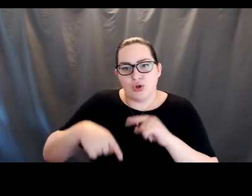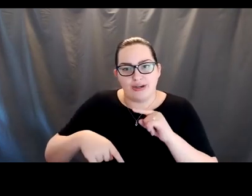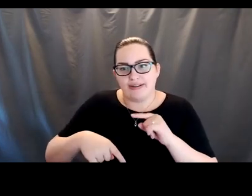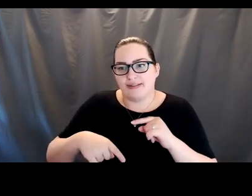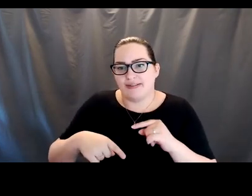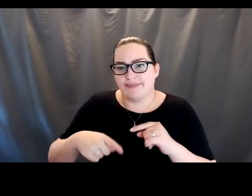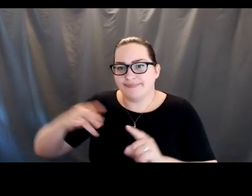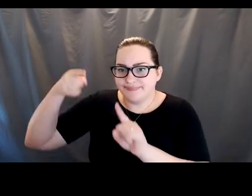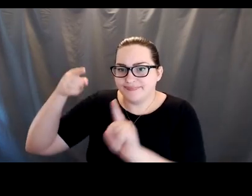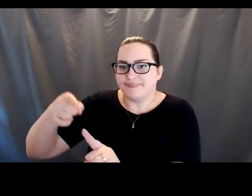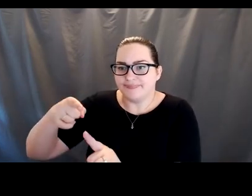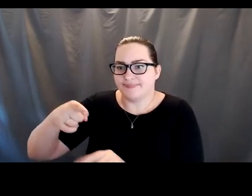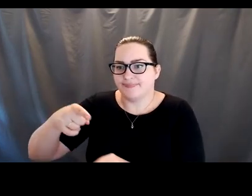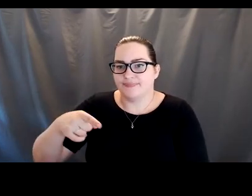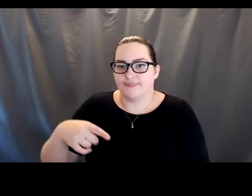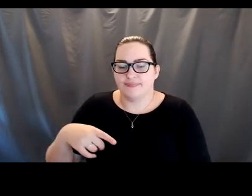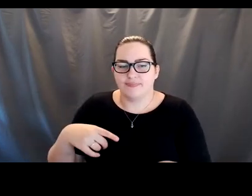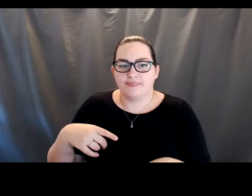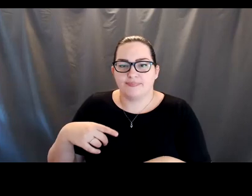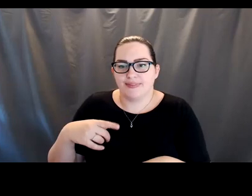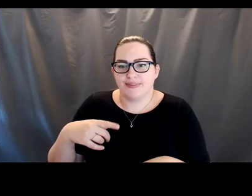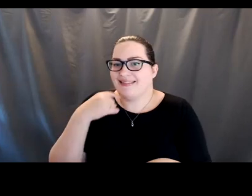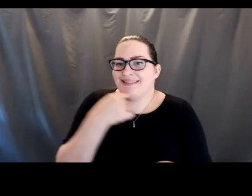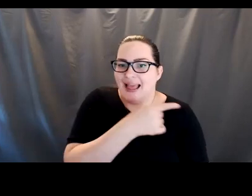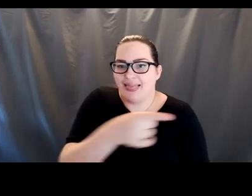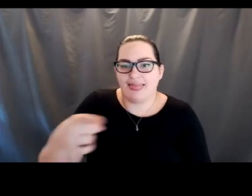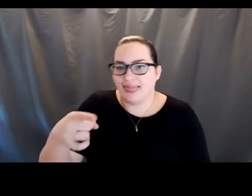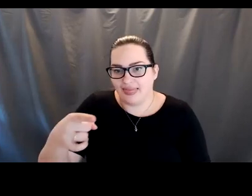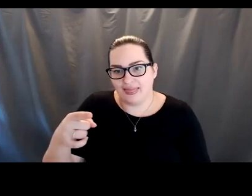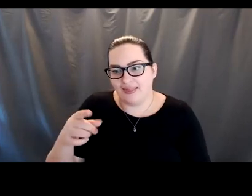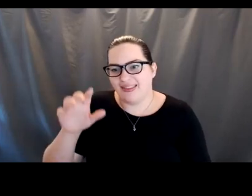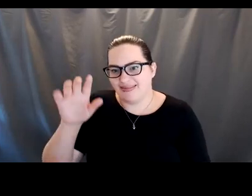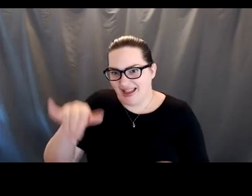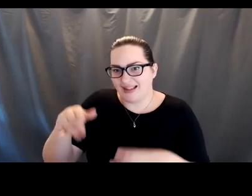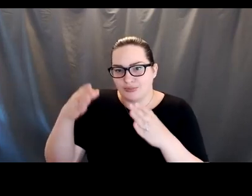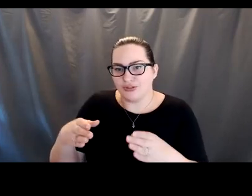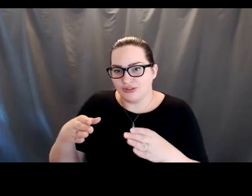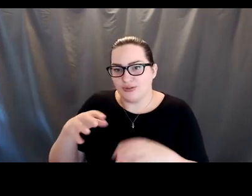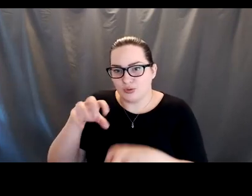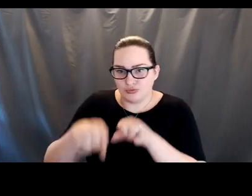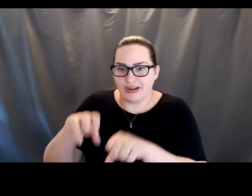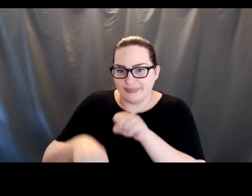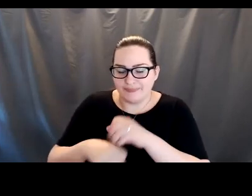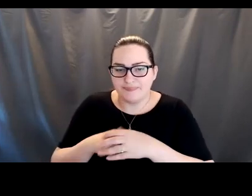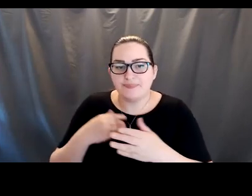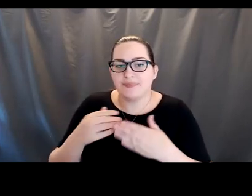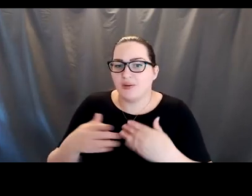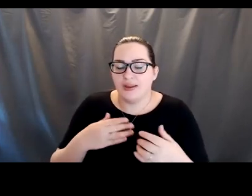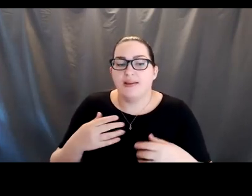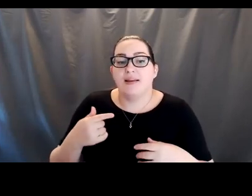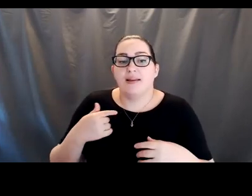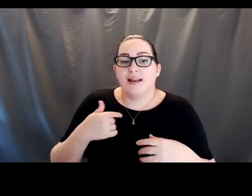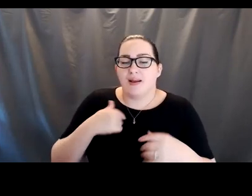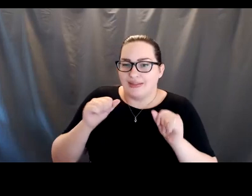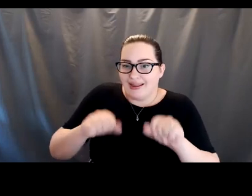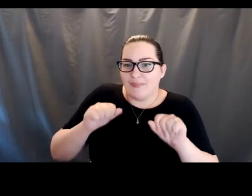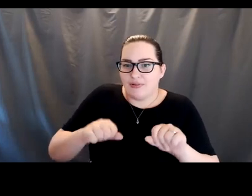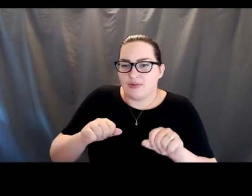turned out this man was brilliant. He was on the guy's tail. So I came to it, went to him, was able to get confirmation that I was on the right